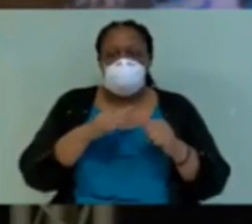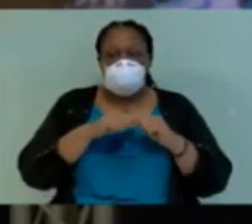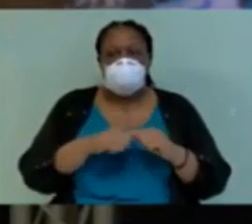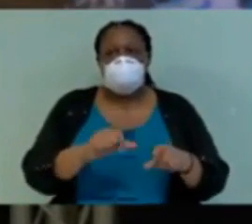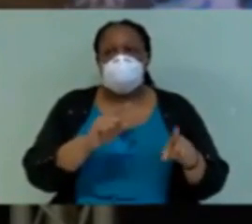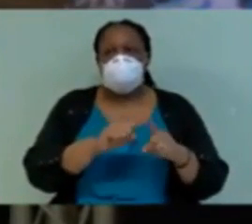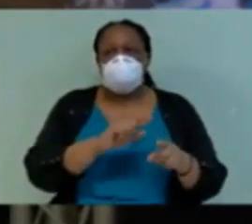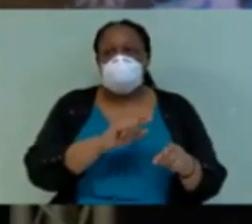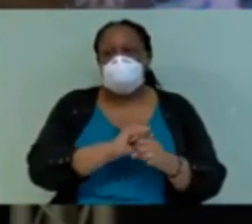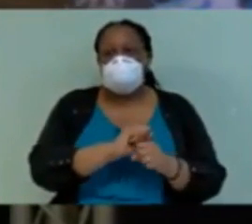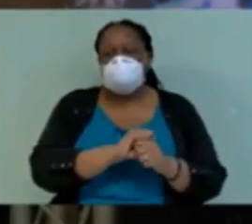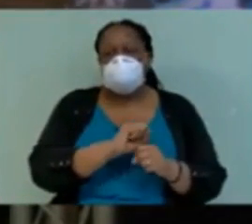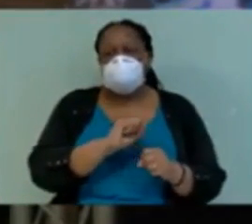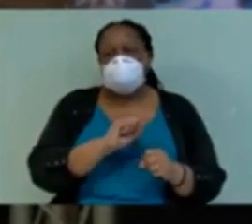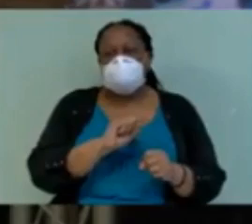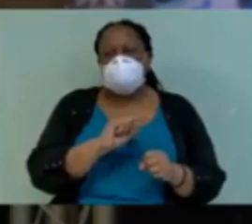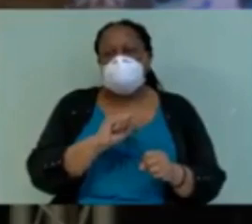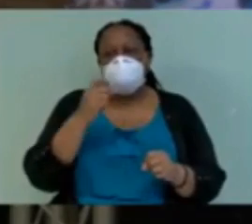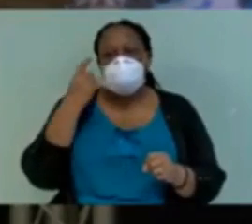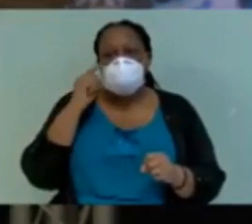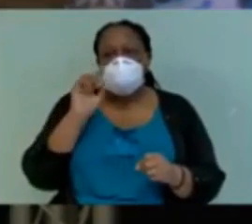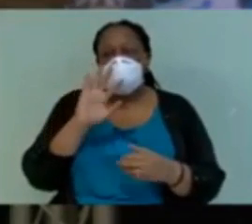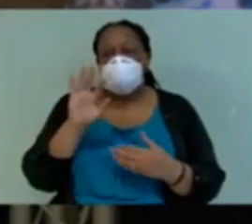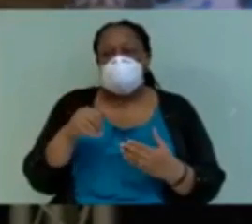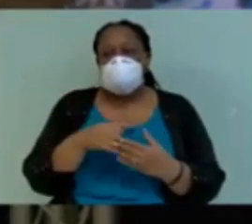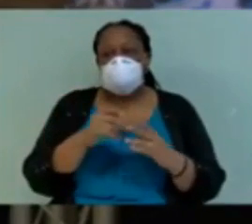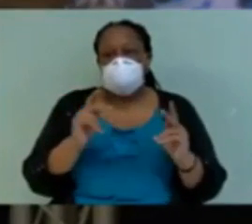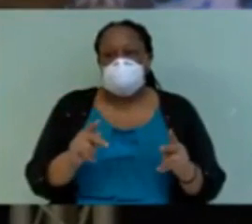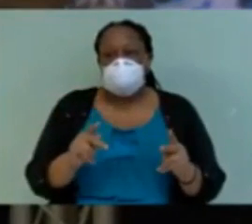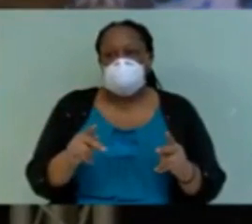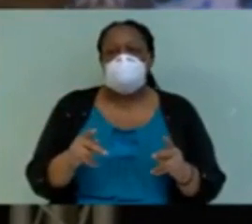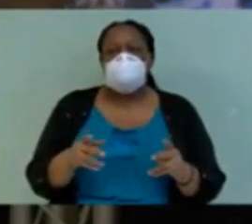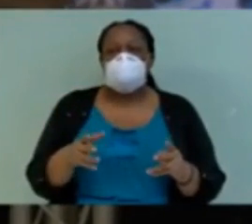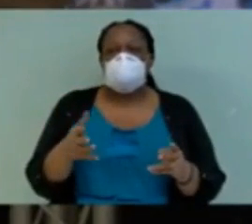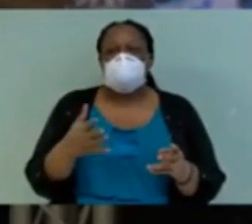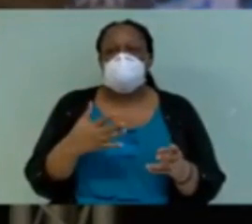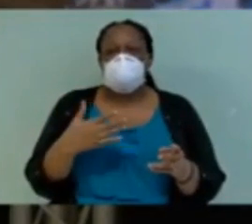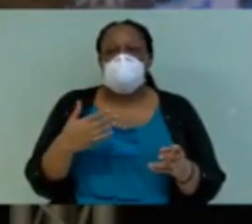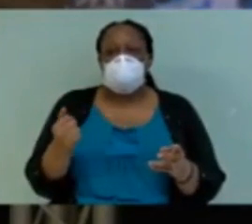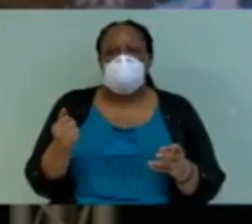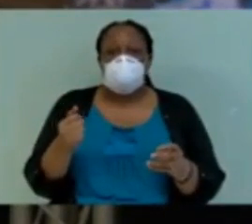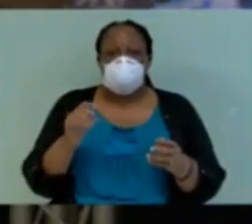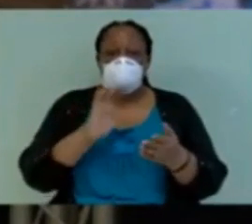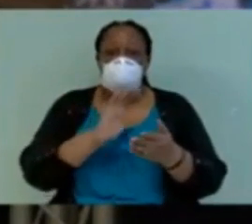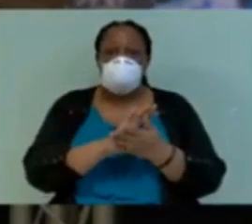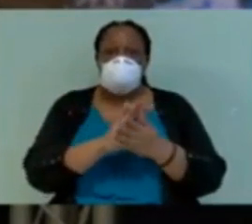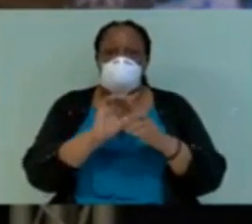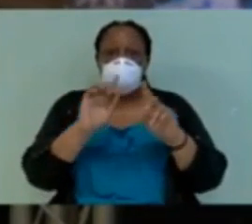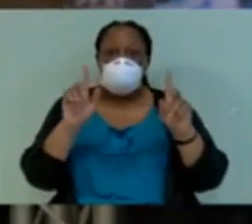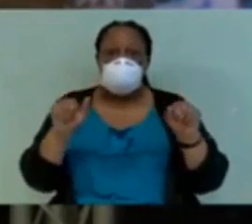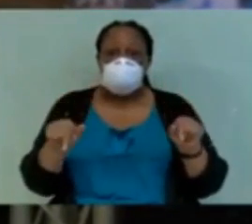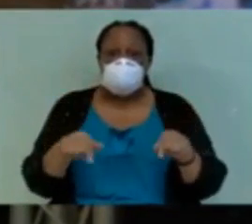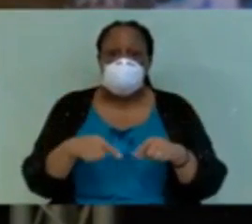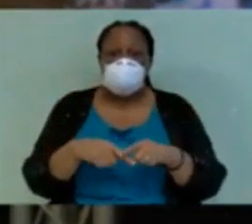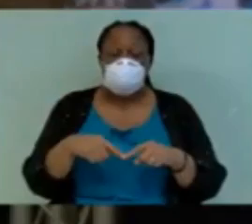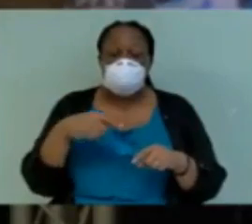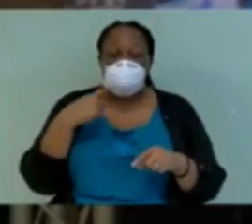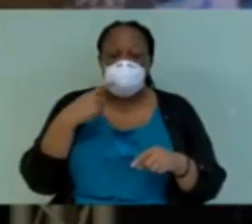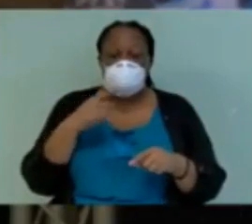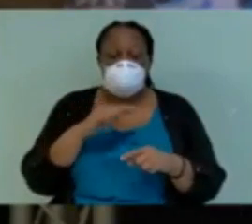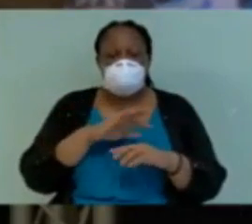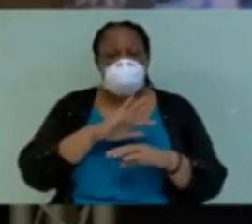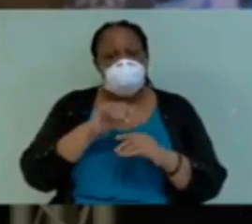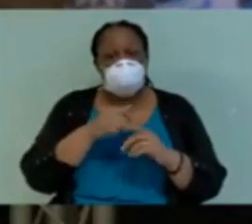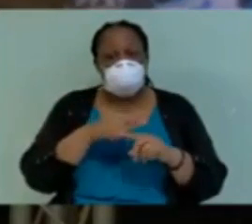These have been extremely challenging times for Skelec and the people of the Federation. I want to remind you